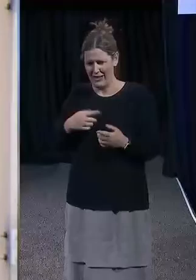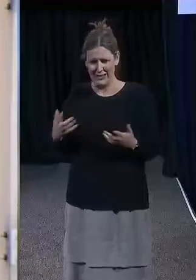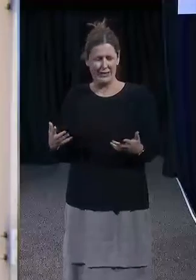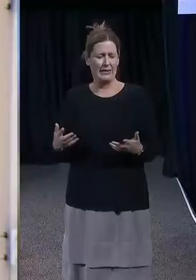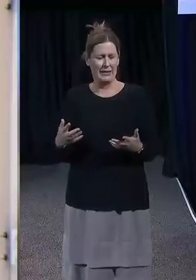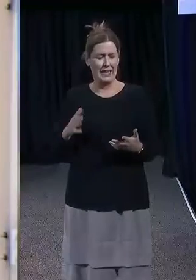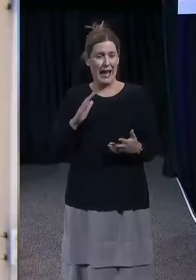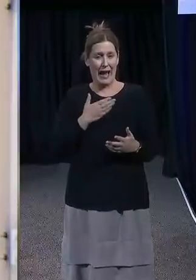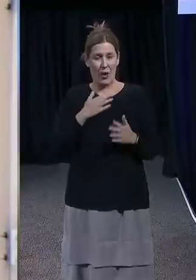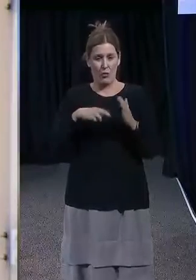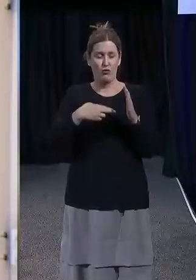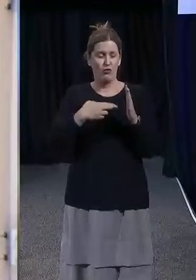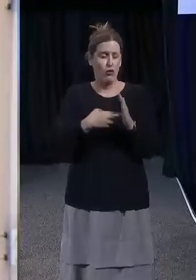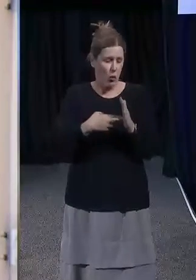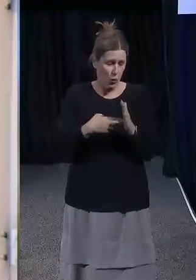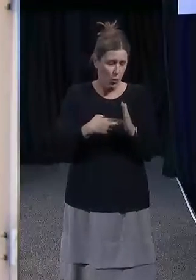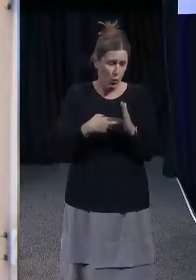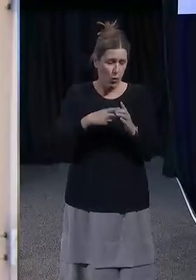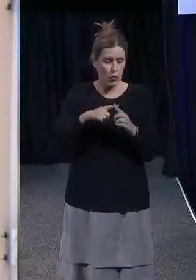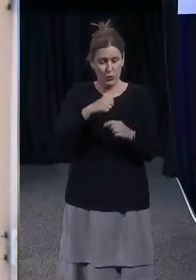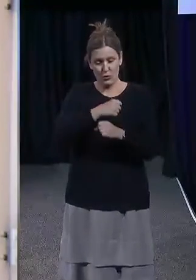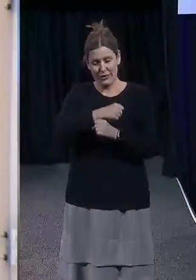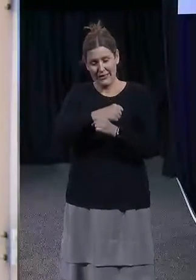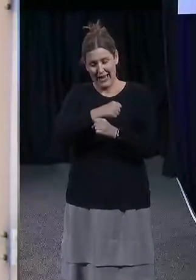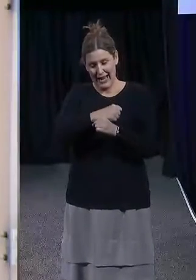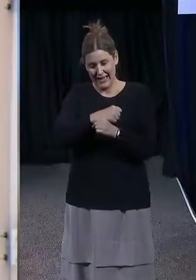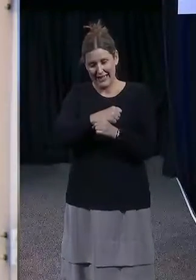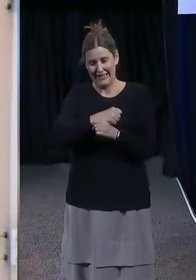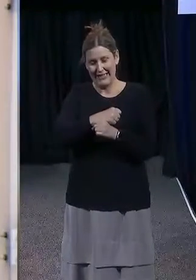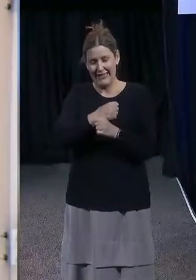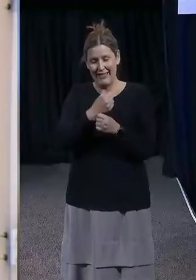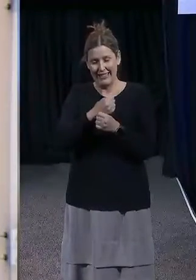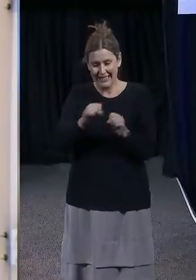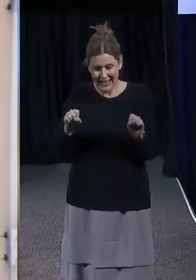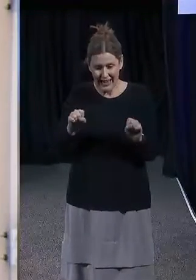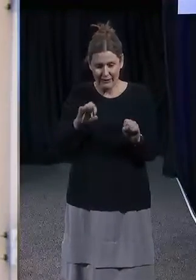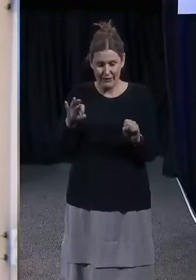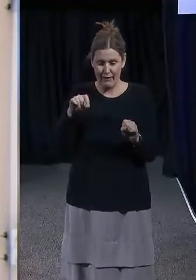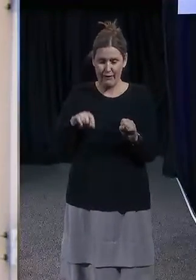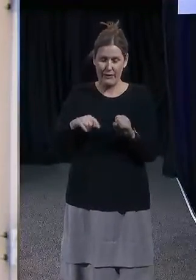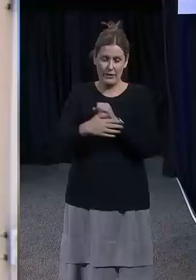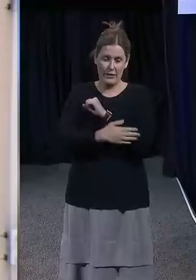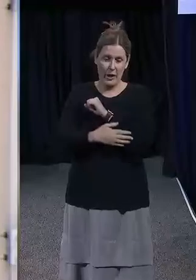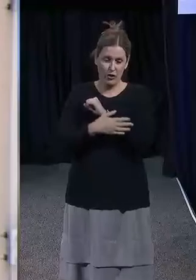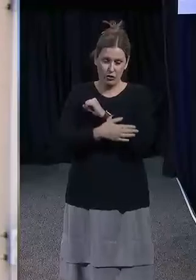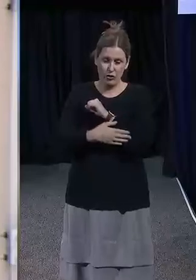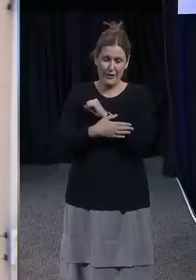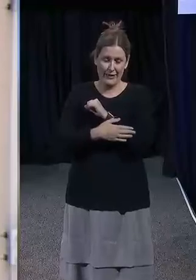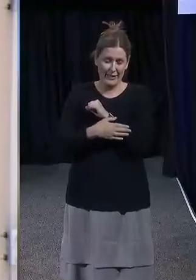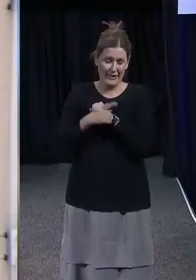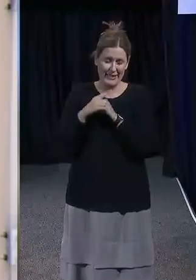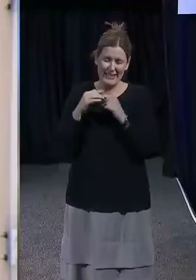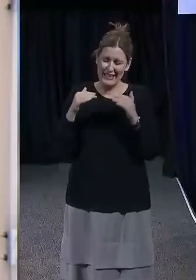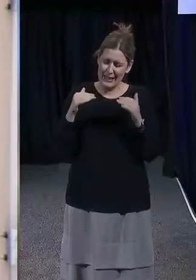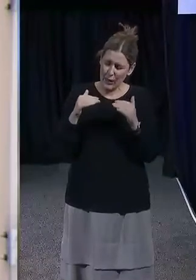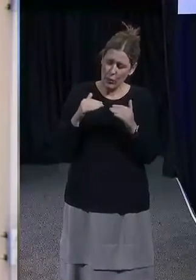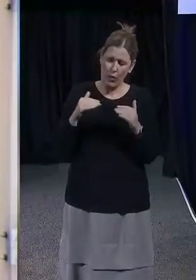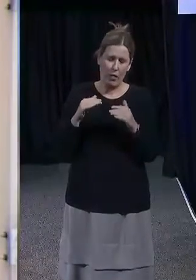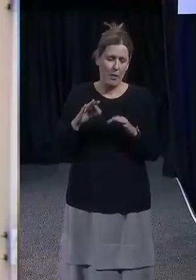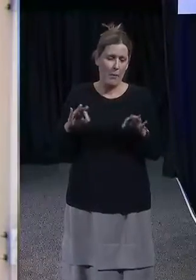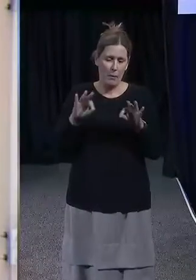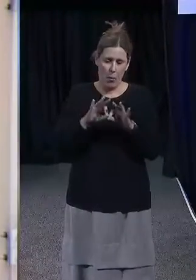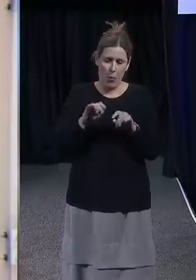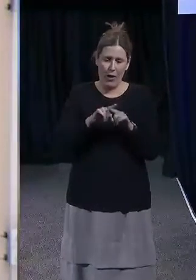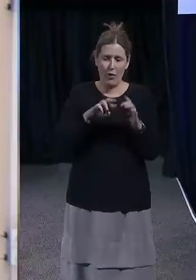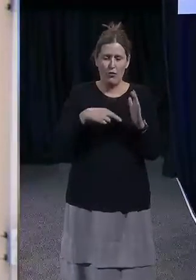that we play in protecting the safety of this nation is just as valid as the